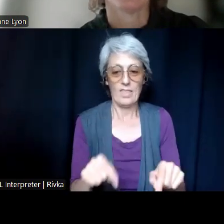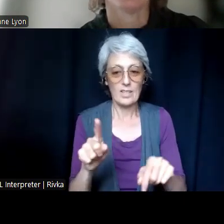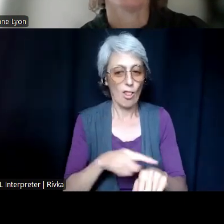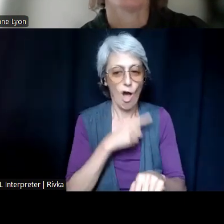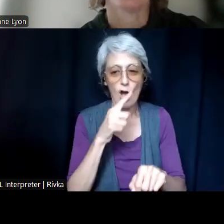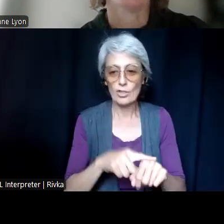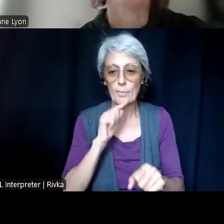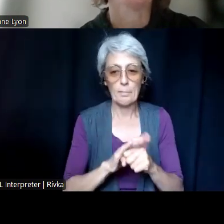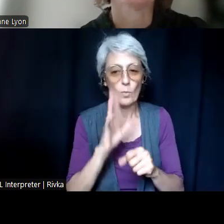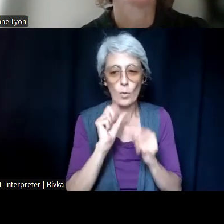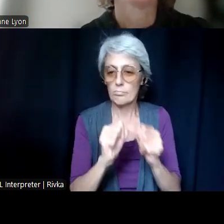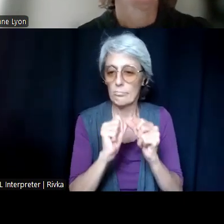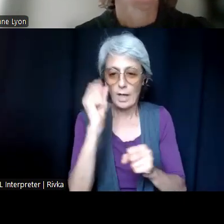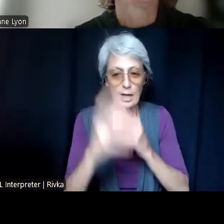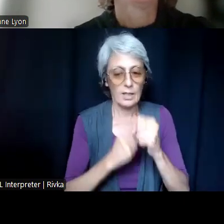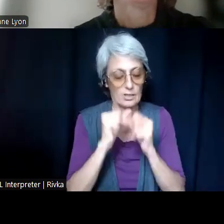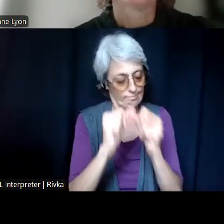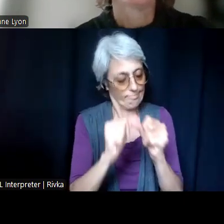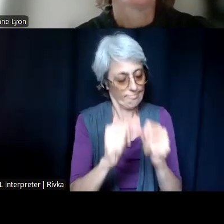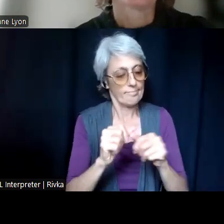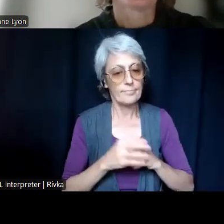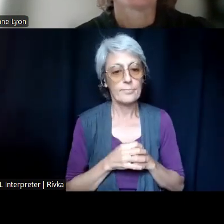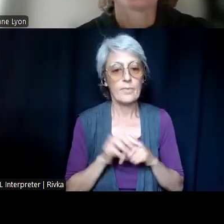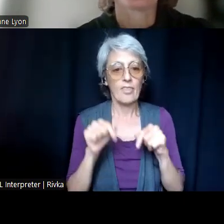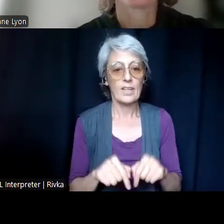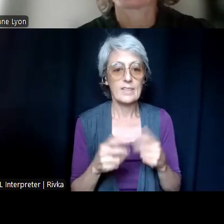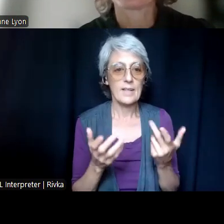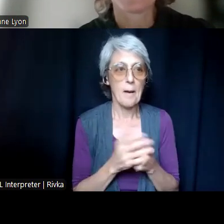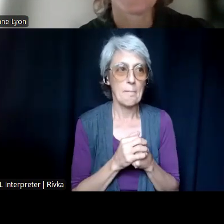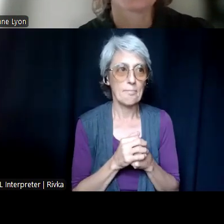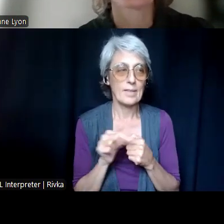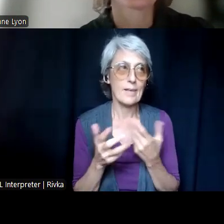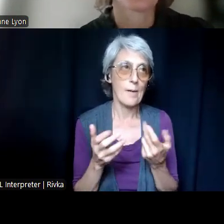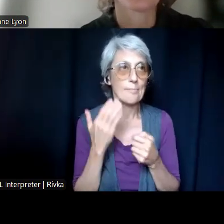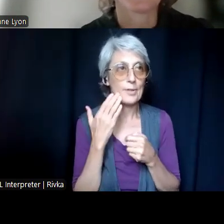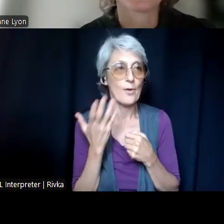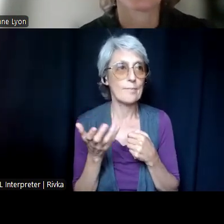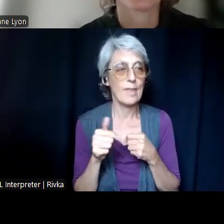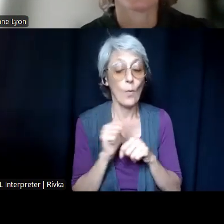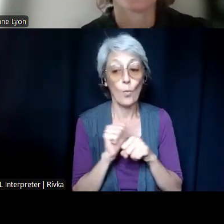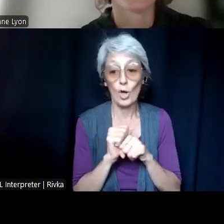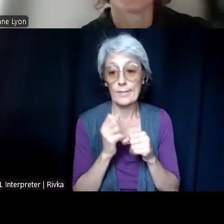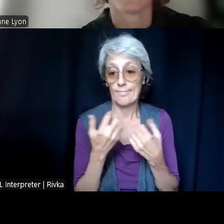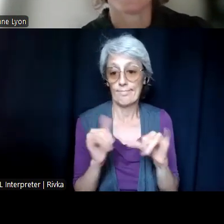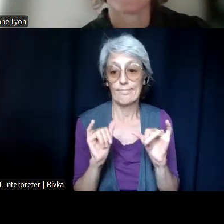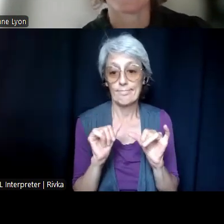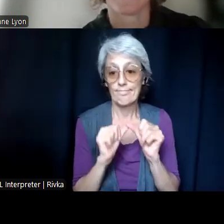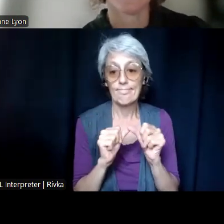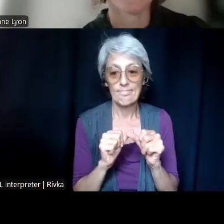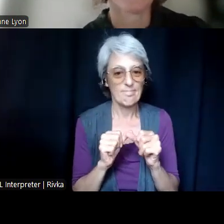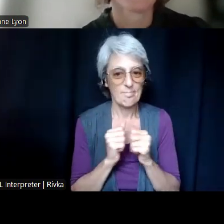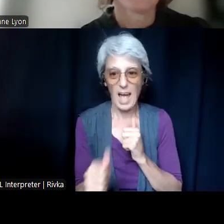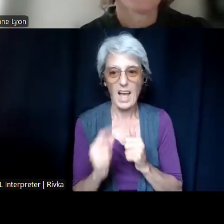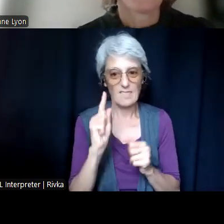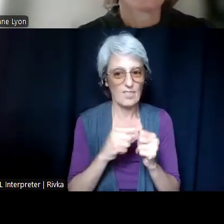commitment. So this is the work, continues. We're well beyond year one now. And I think the next